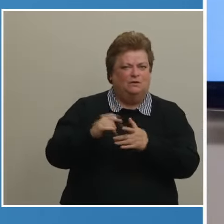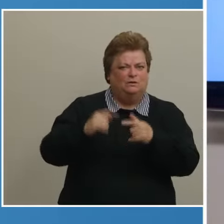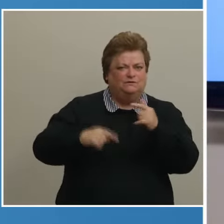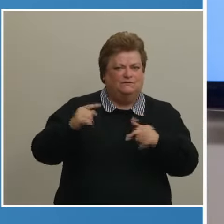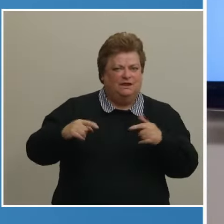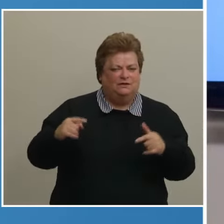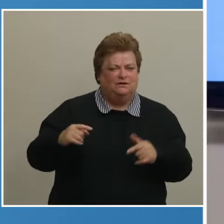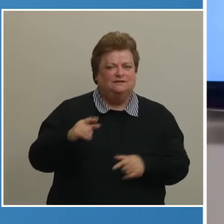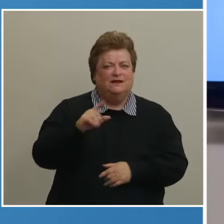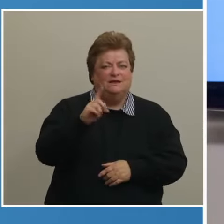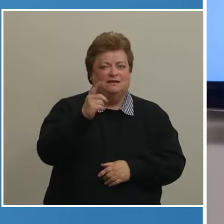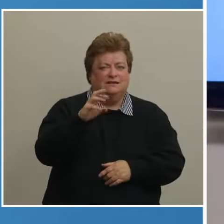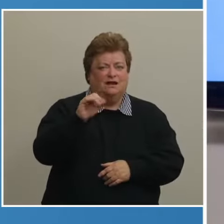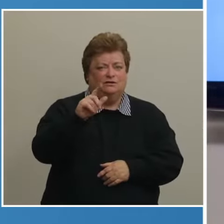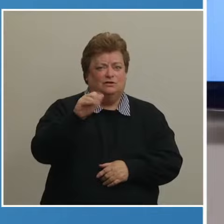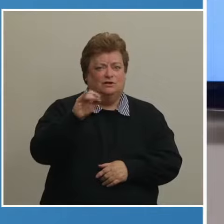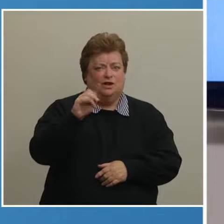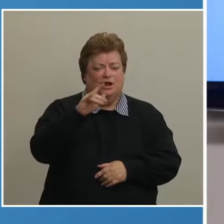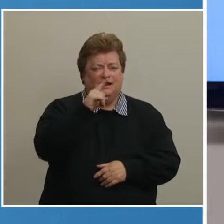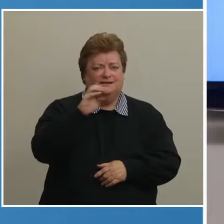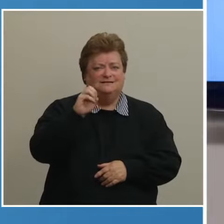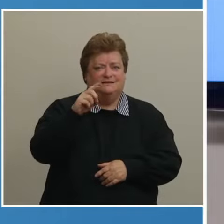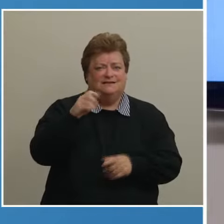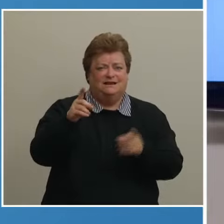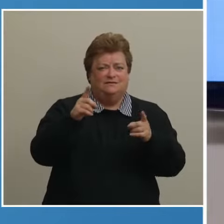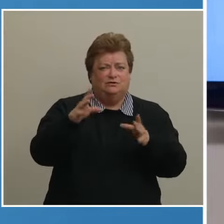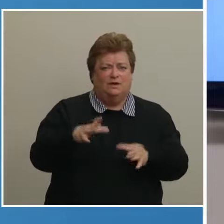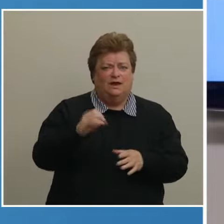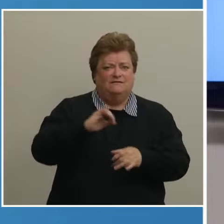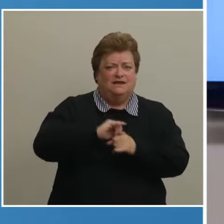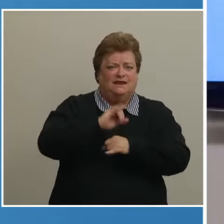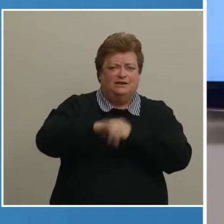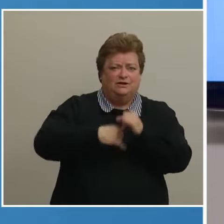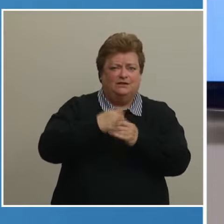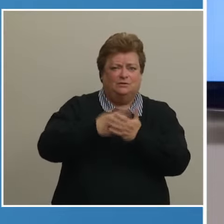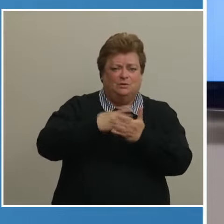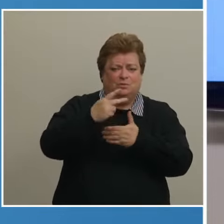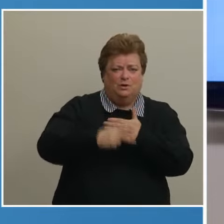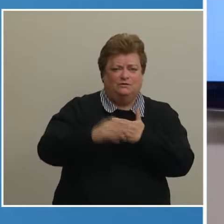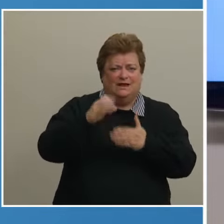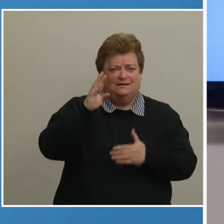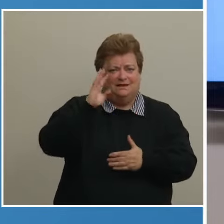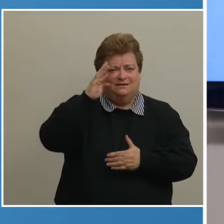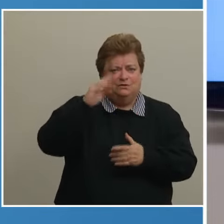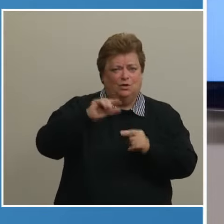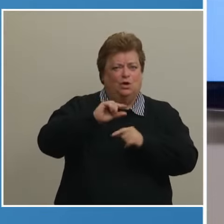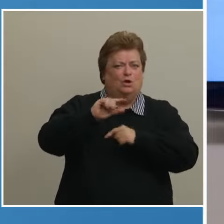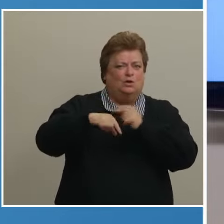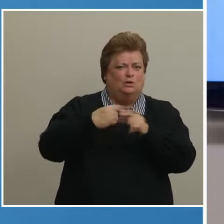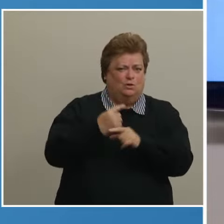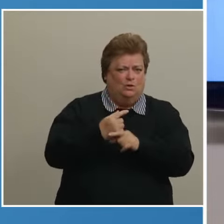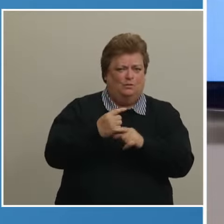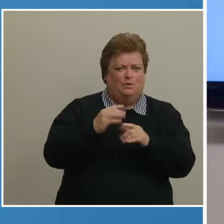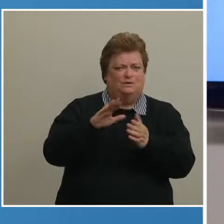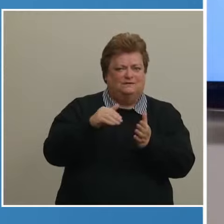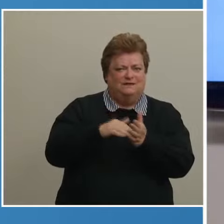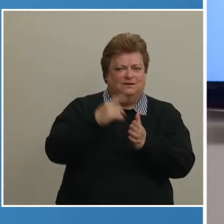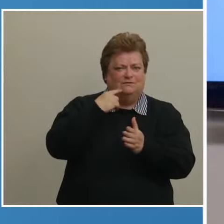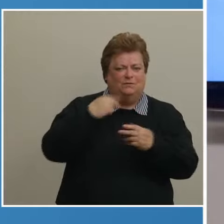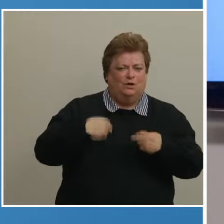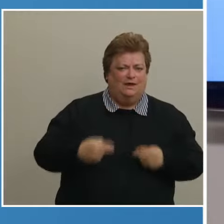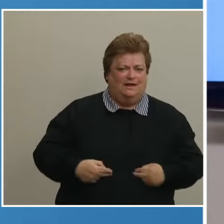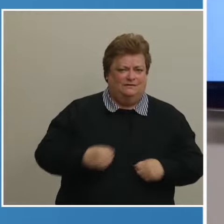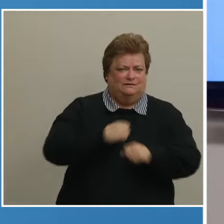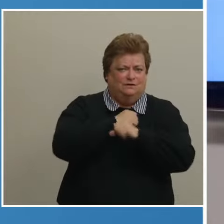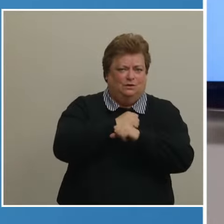Dr. Lawler is the Executive Director of the International Programs and Innovation at the Global Center for Health